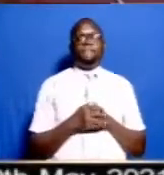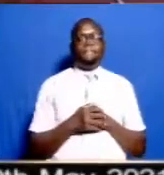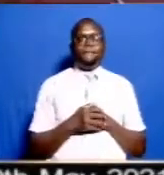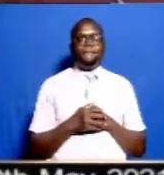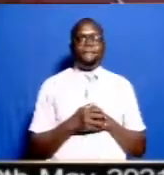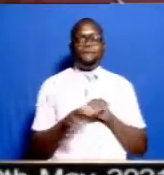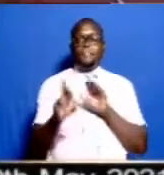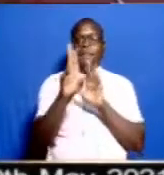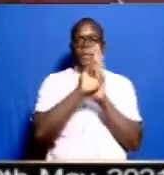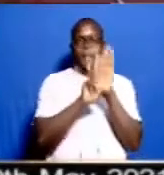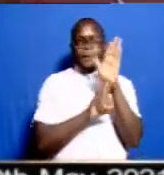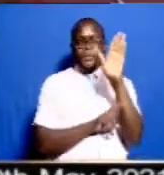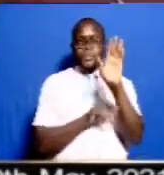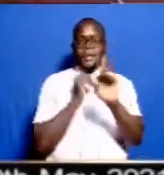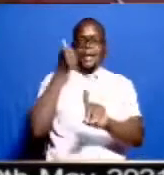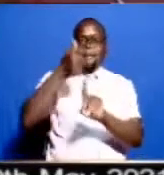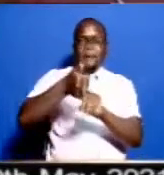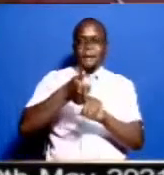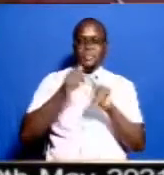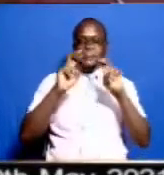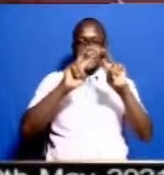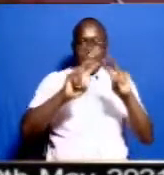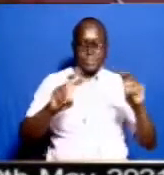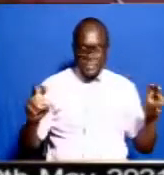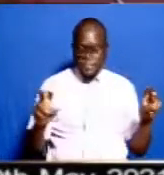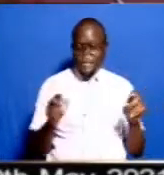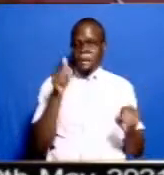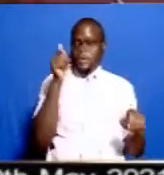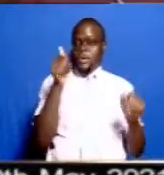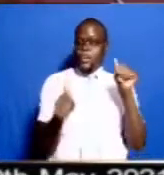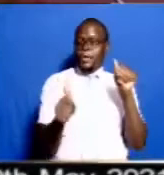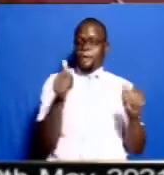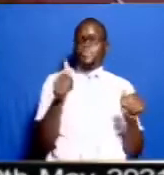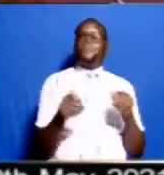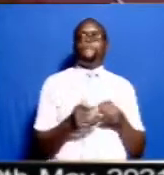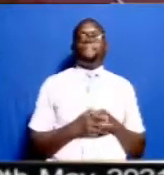the regulatory impact assessment, which